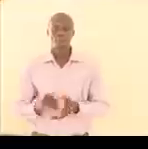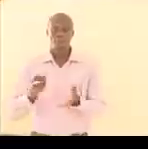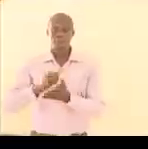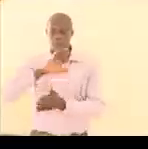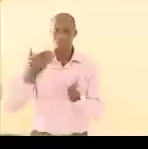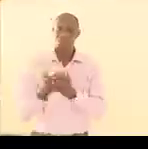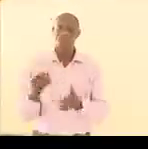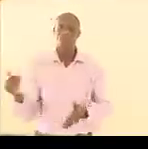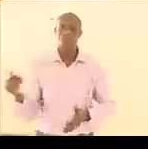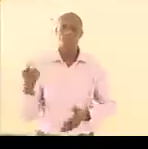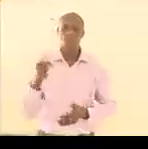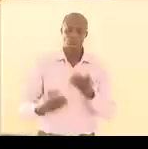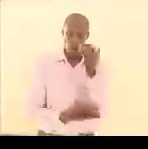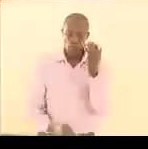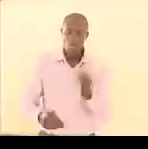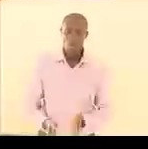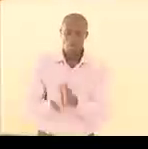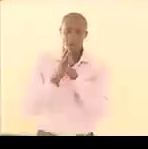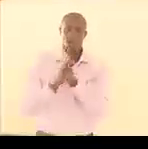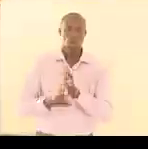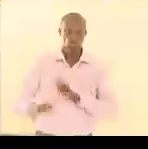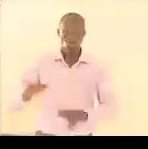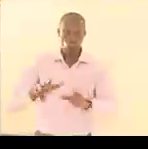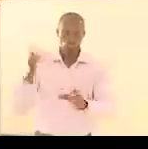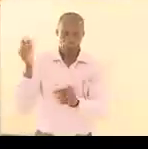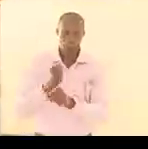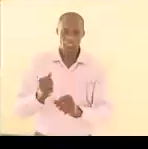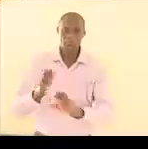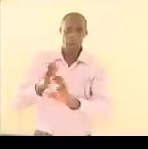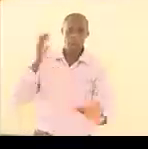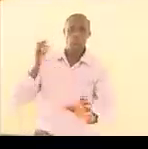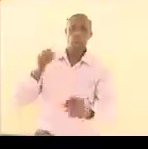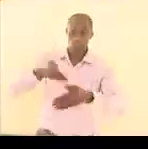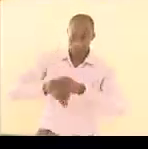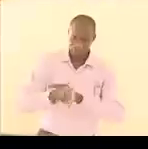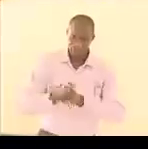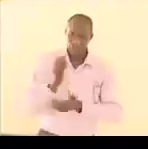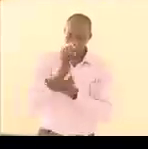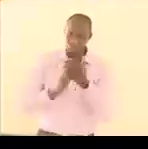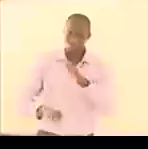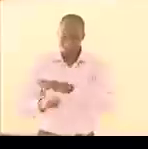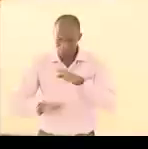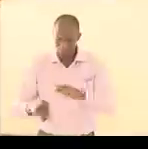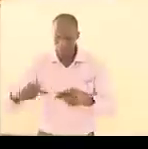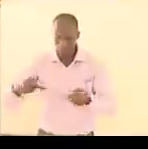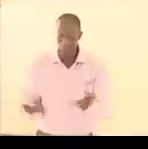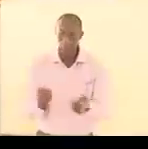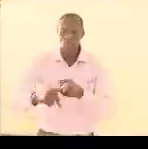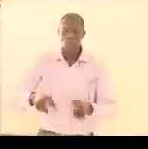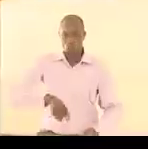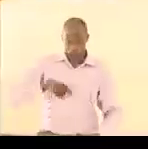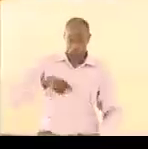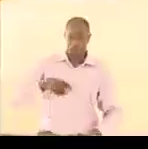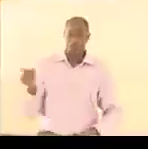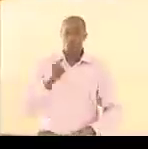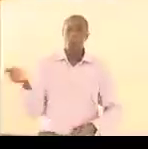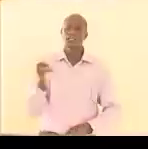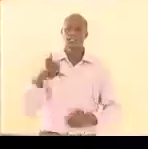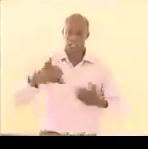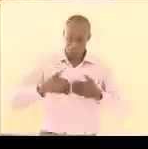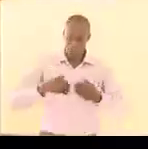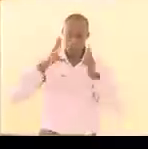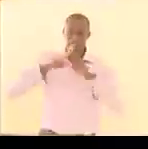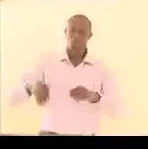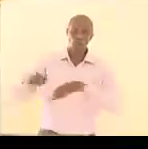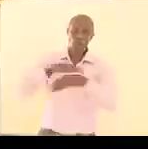work. That's all the poor are asking. All the poor are asking is some basic place to live in where they can have